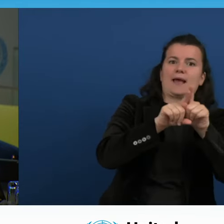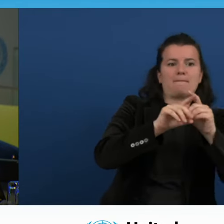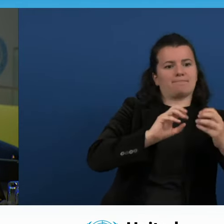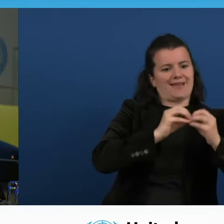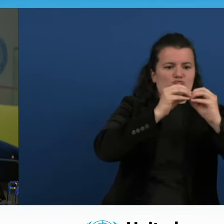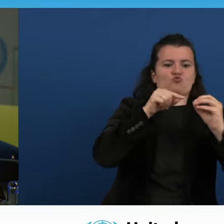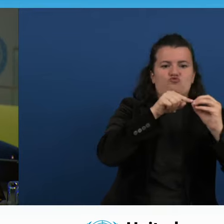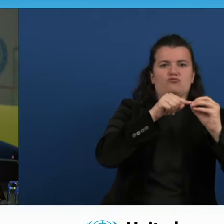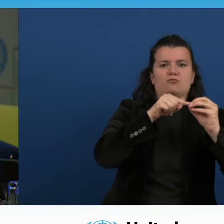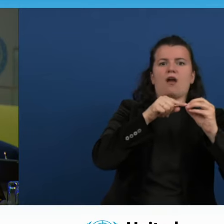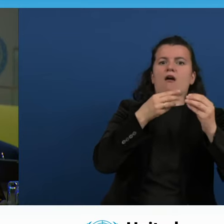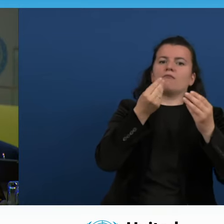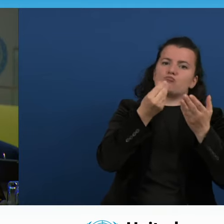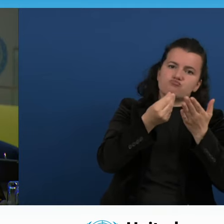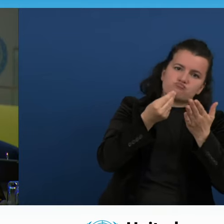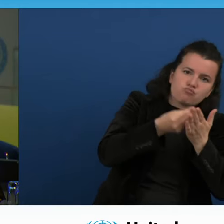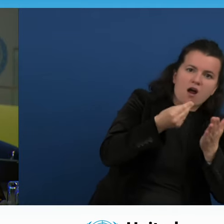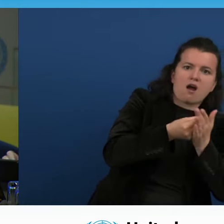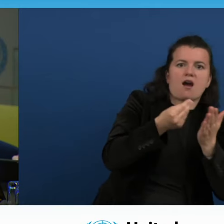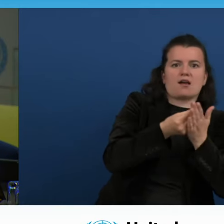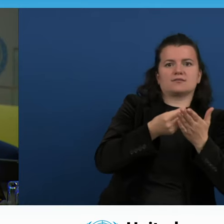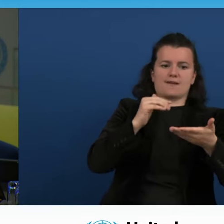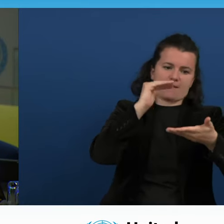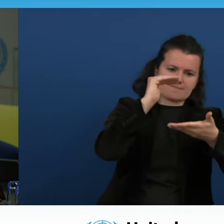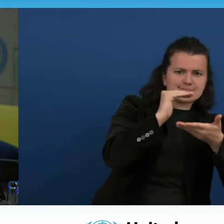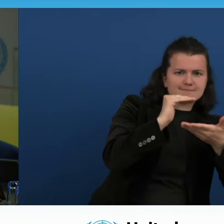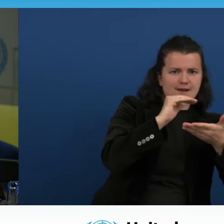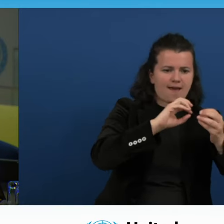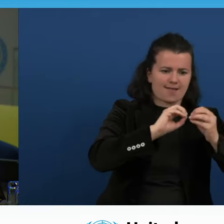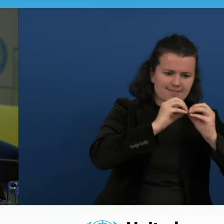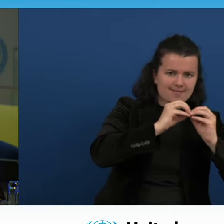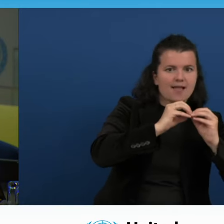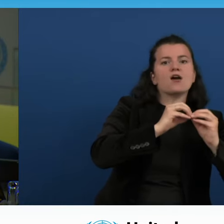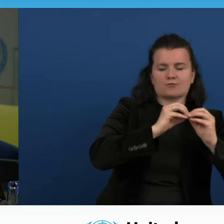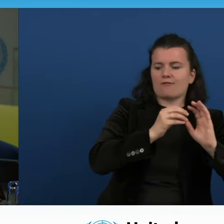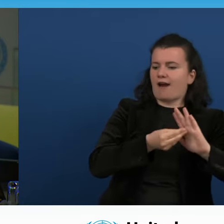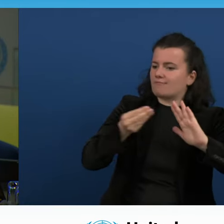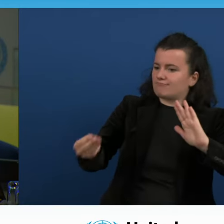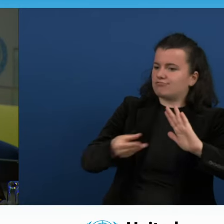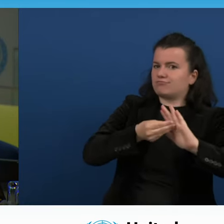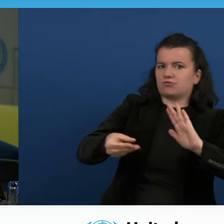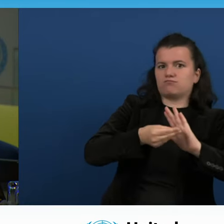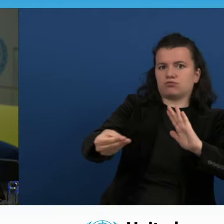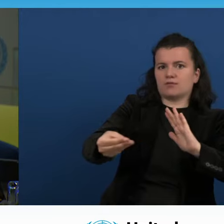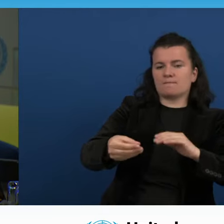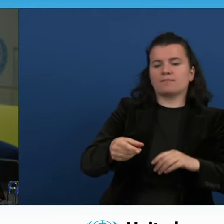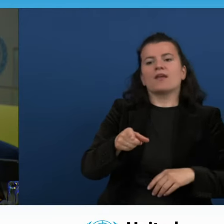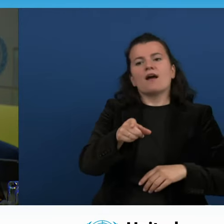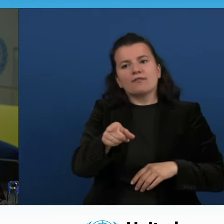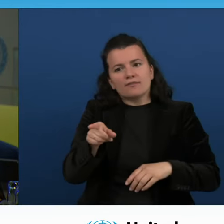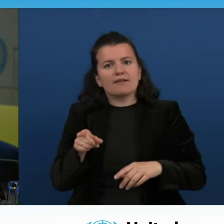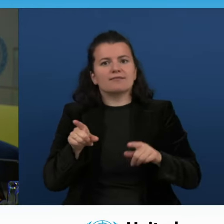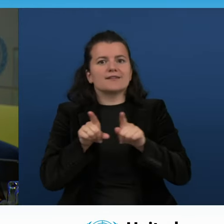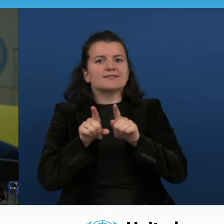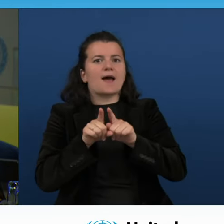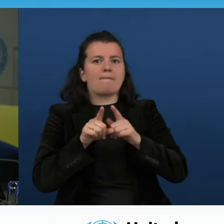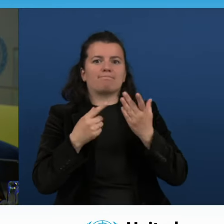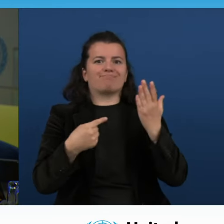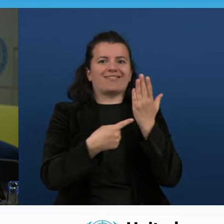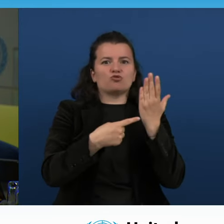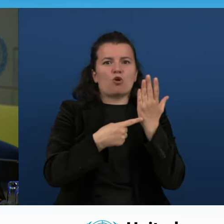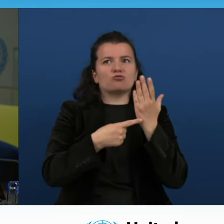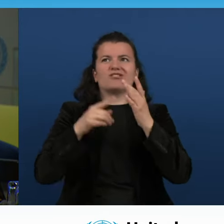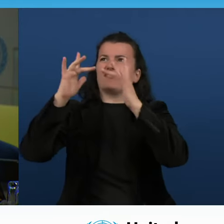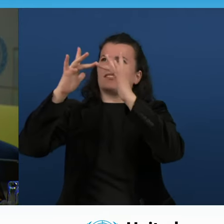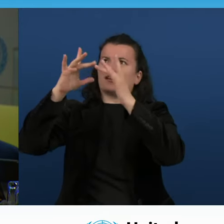laptops or like accesses to the internet to the internet that would be cheaper. And we really need to make sure that we're part